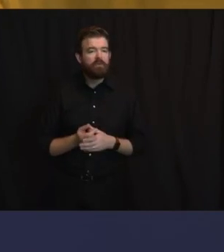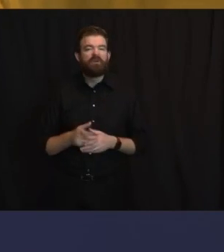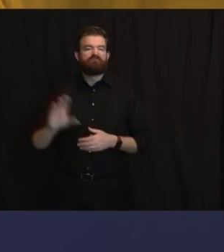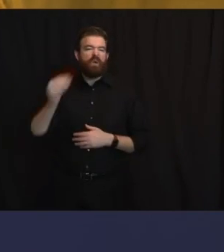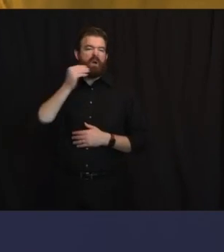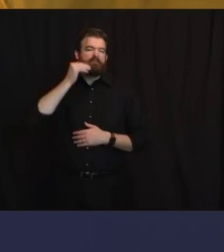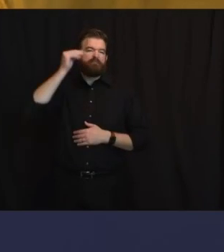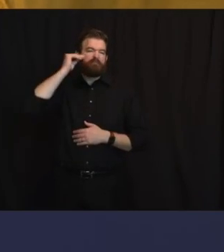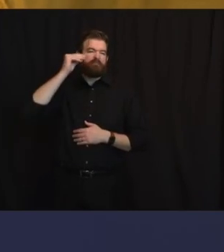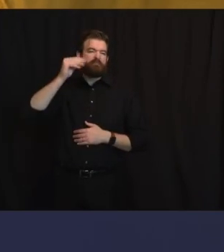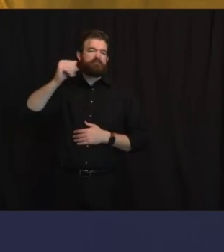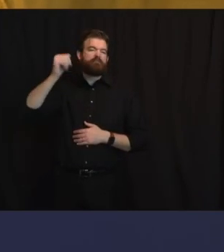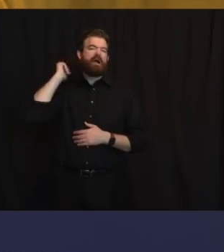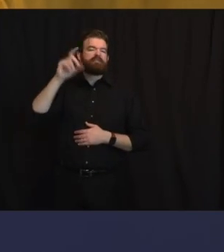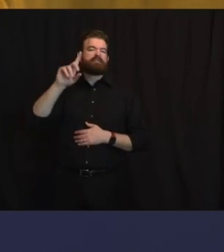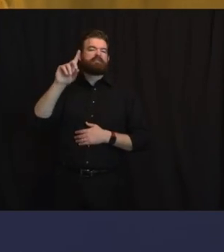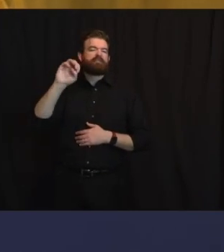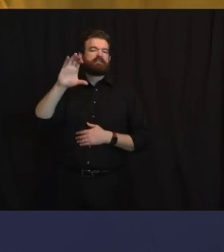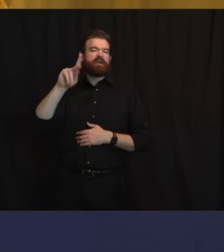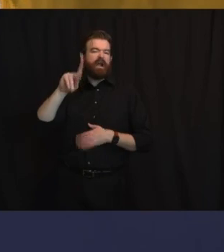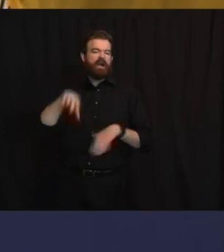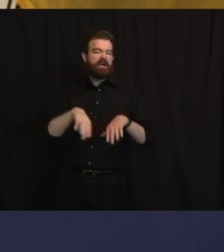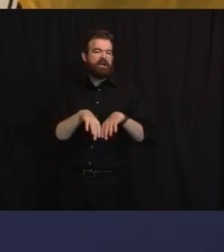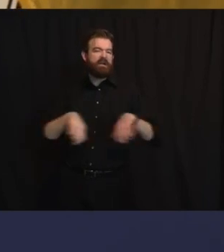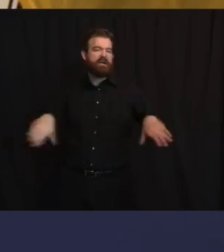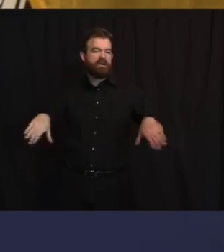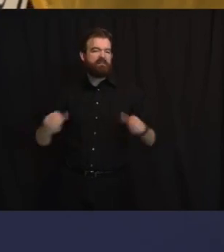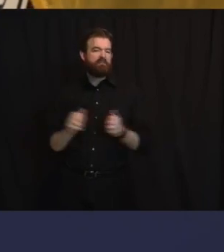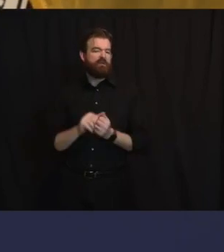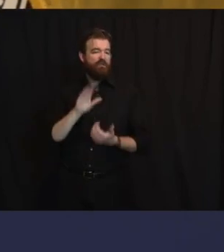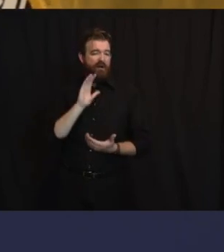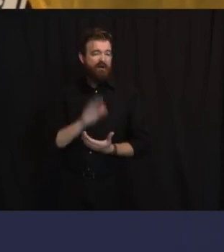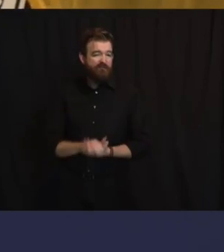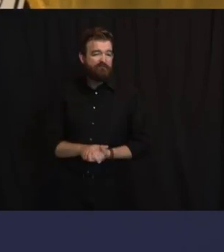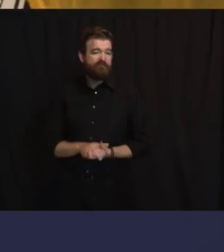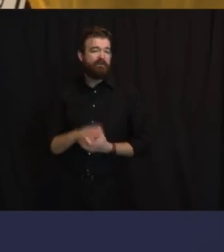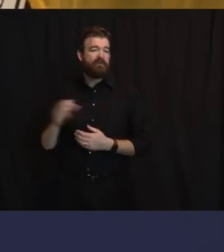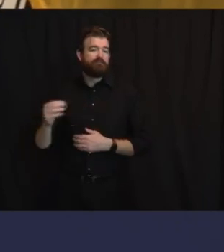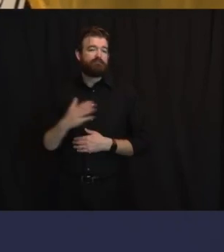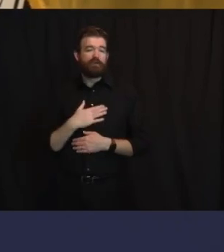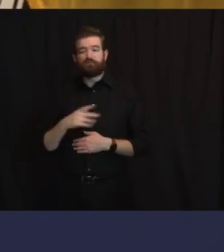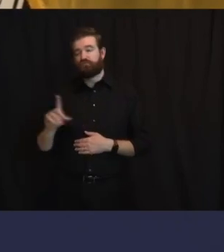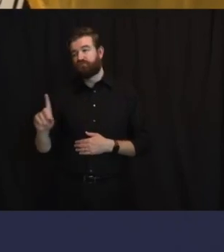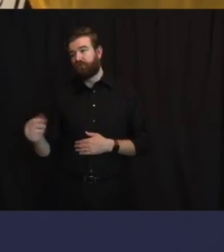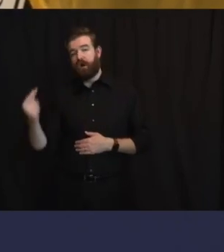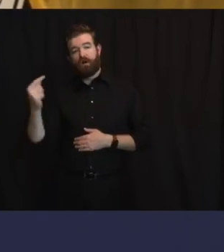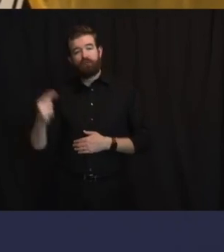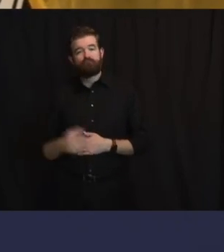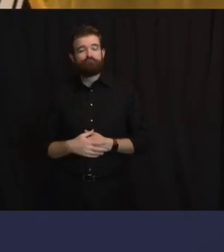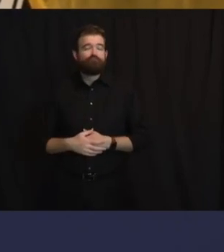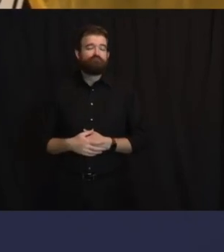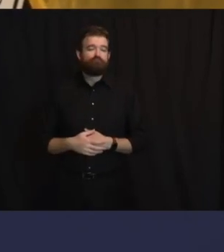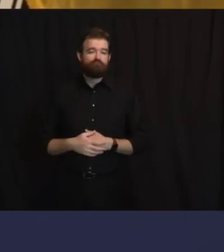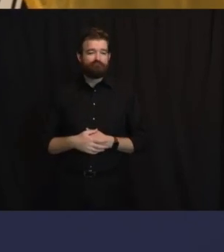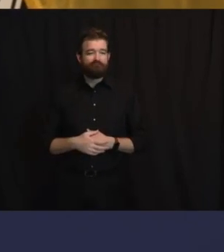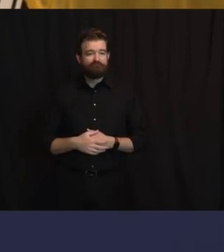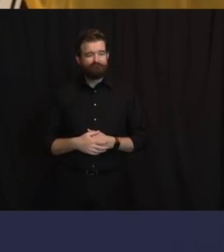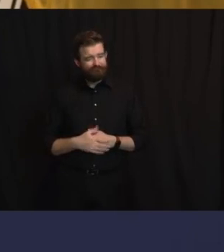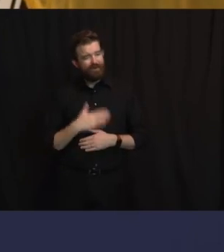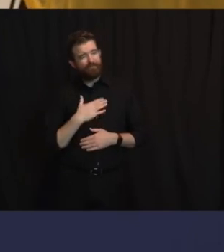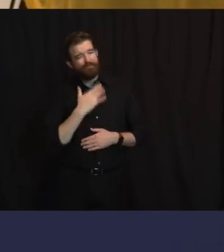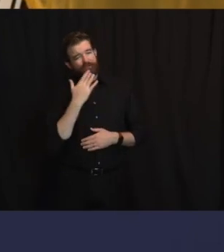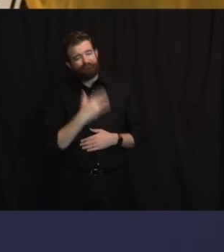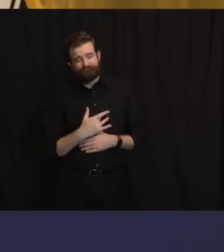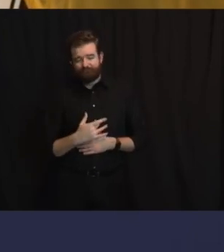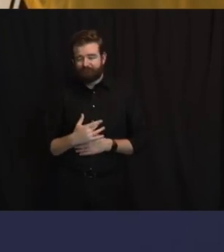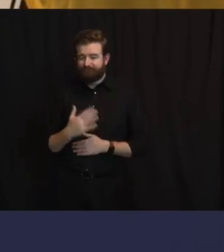tick coon hound. Okay. We'll get an adult beverage or two when we get some good weather for you. So happy birthday, Pat. Thanks, Jeff. We'll